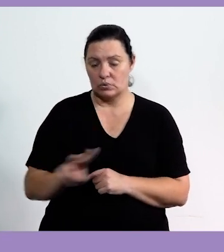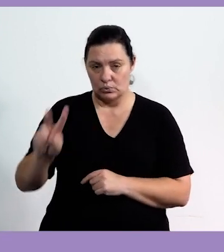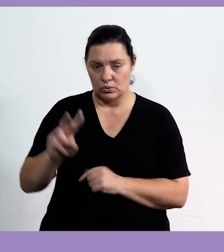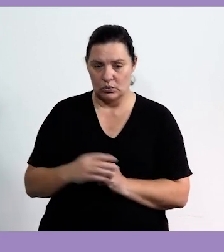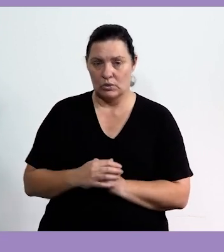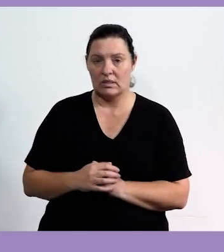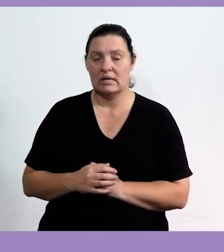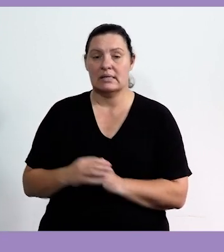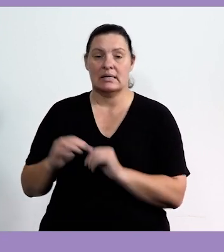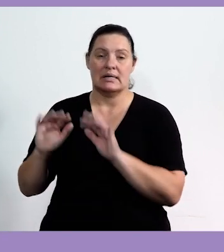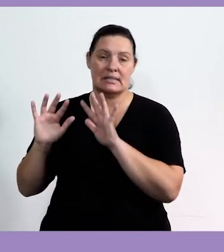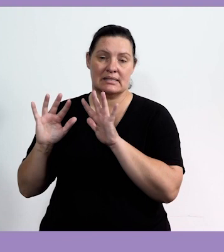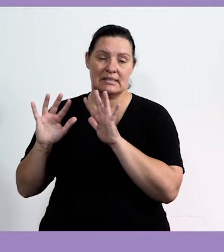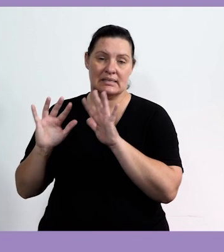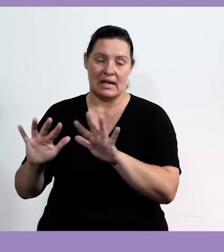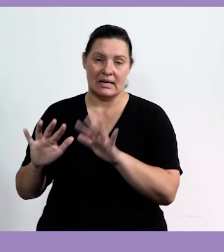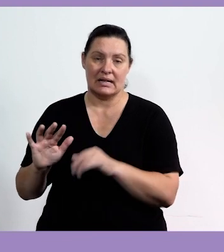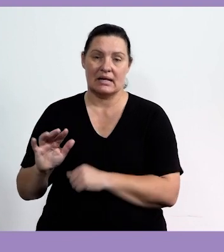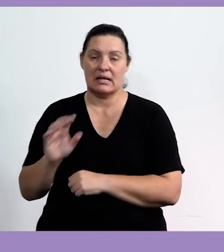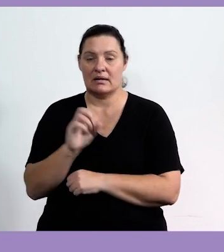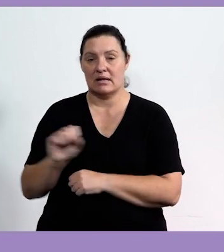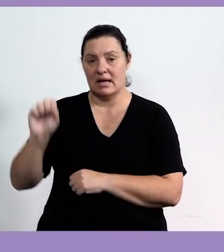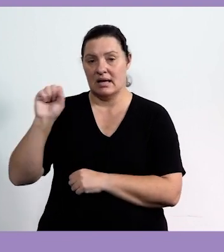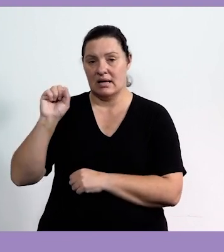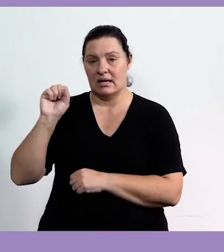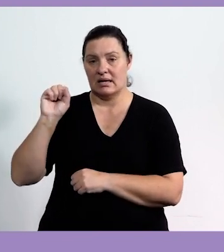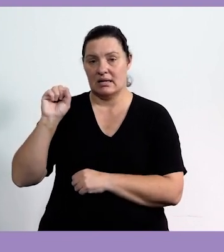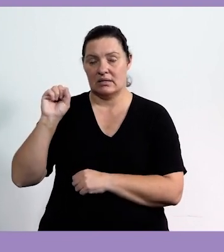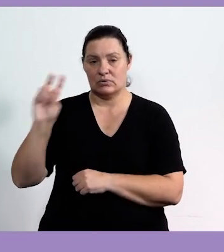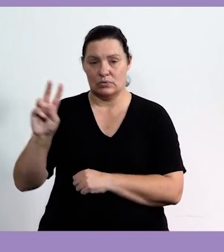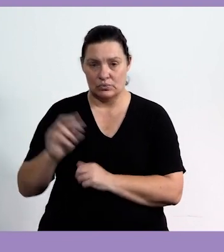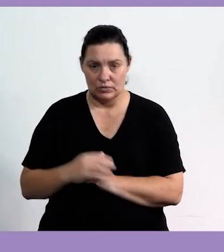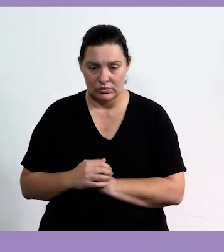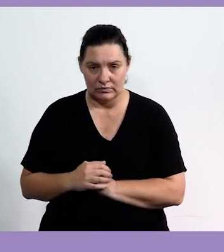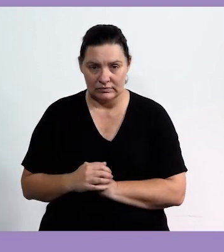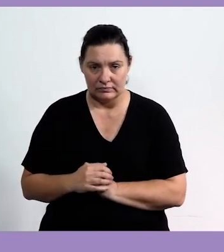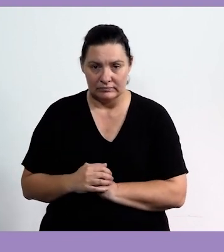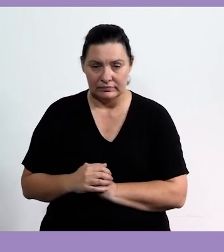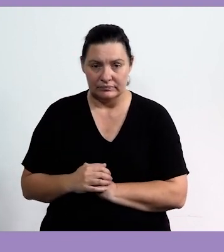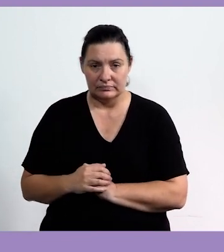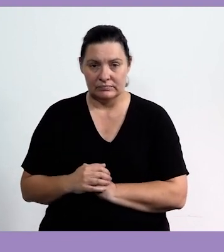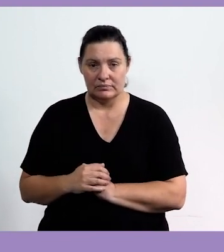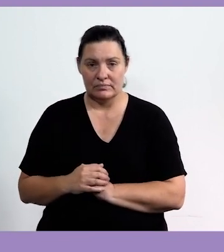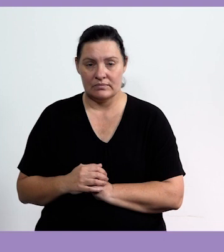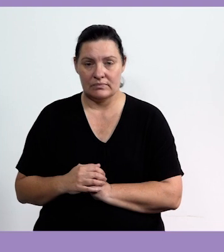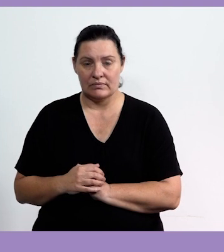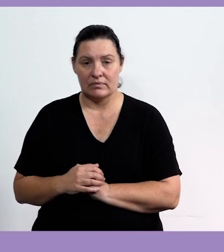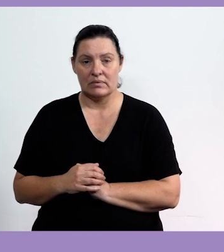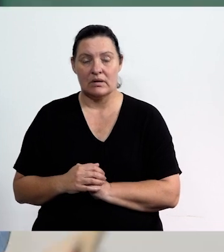right? 1, 2. Those are 2 spaces to the right. So we are going to say a positive